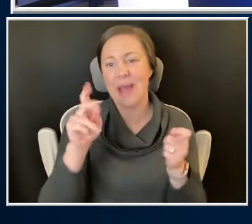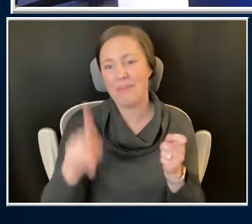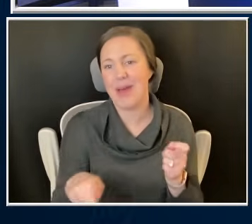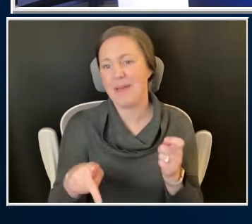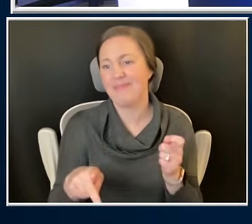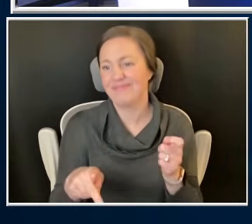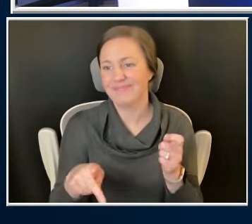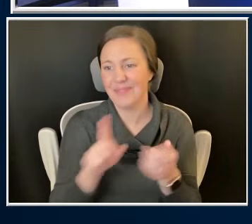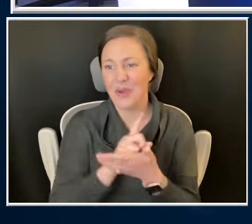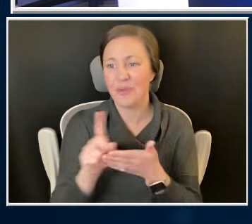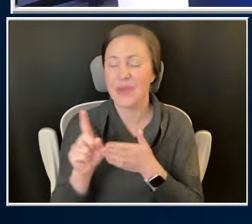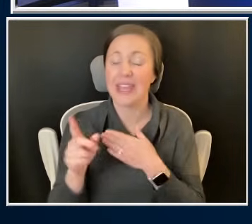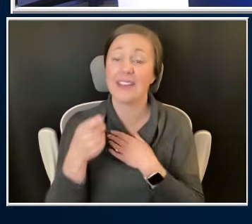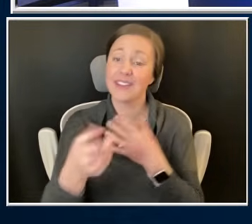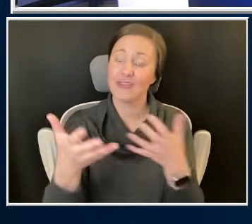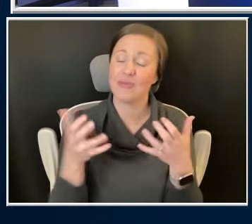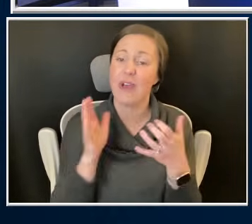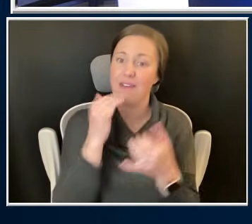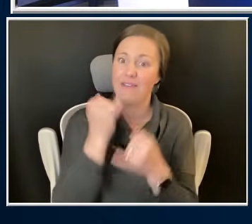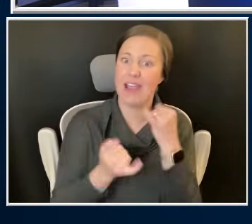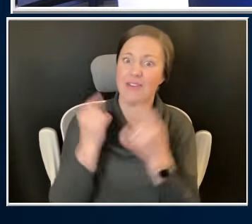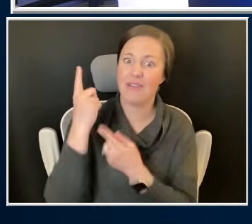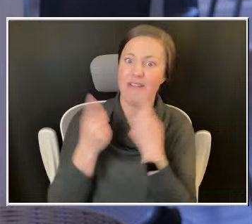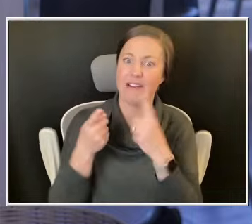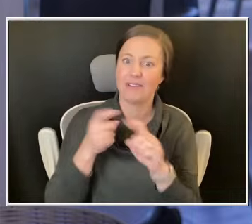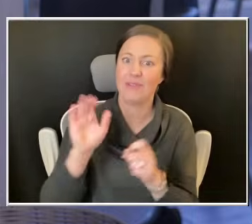from your story to be?